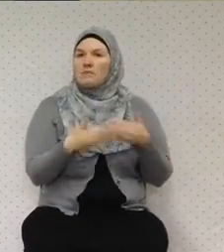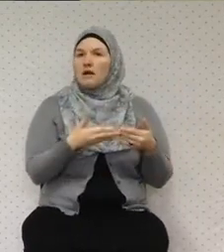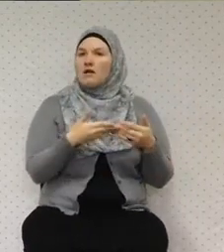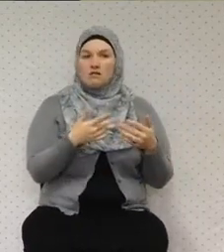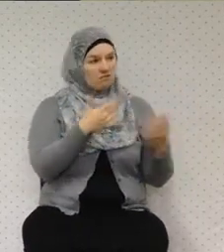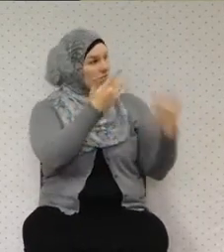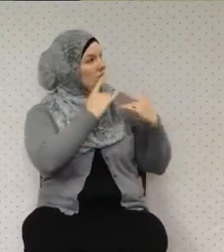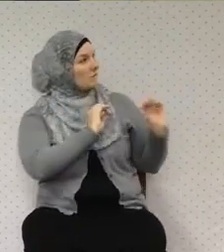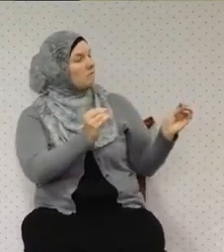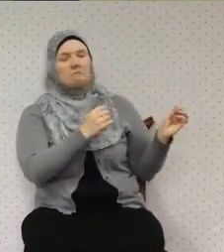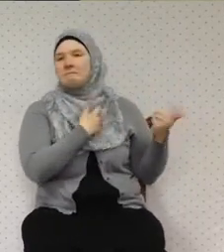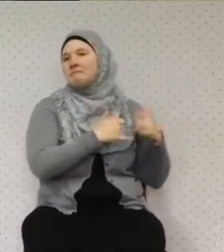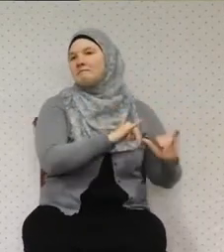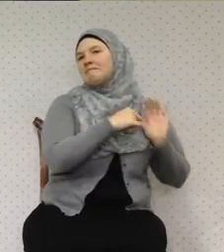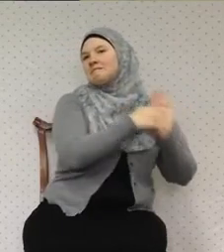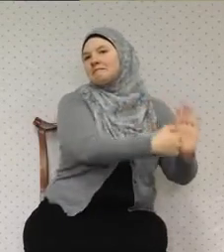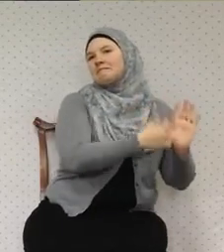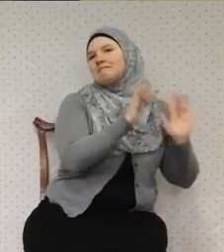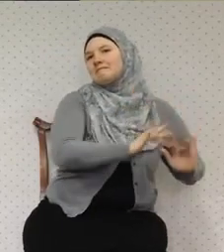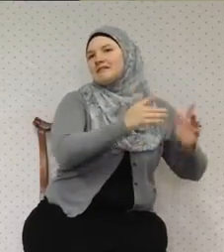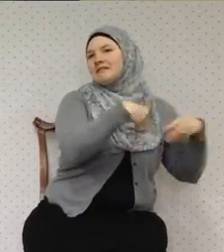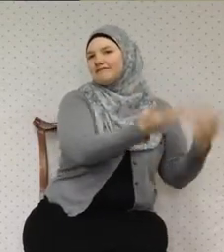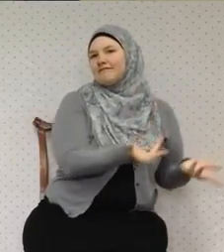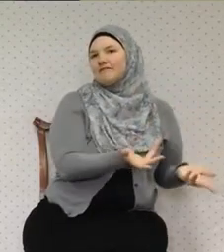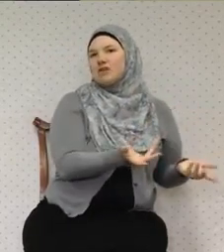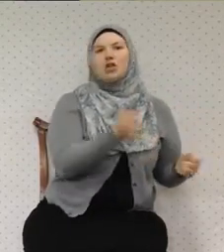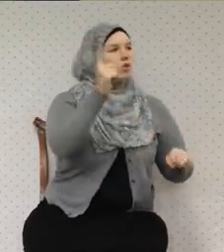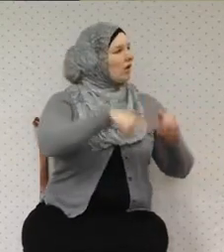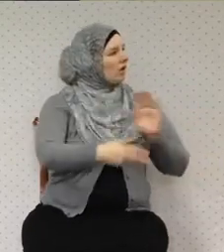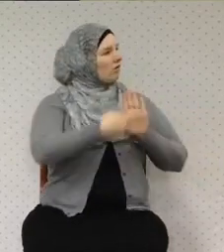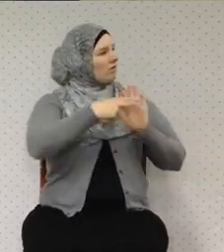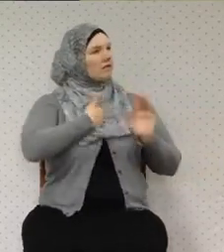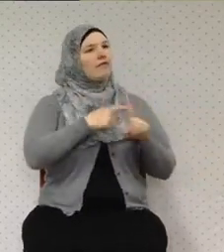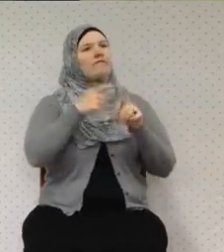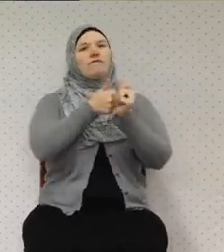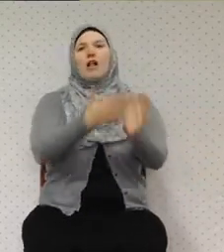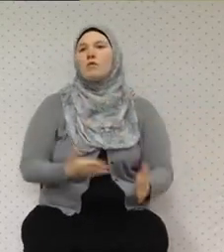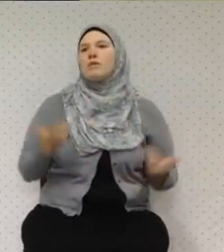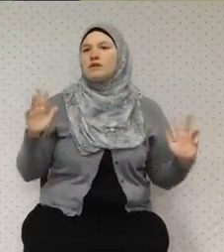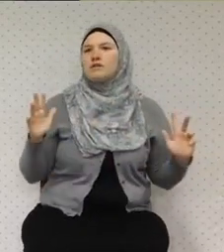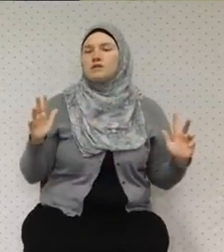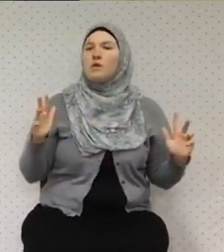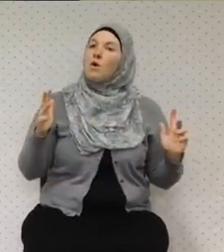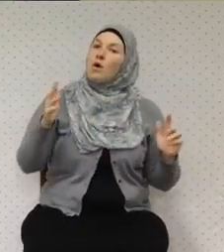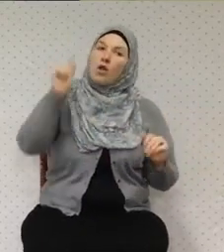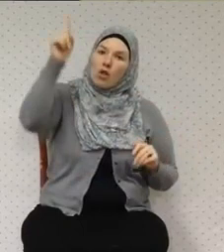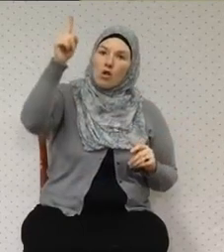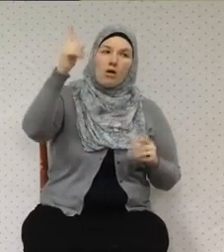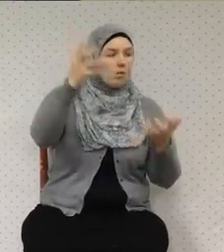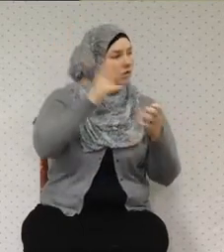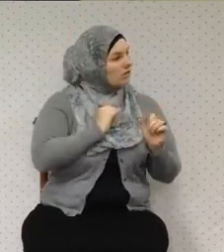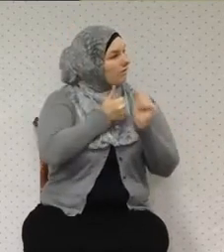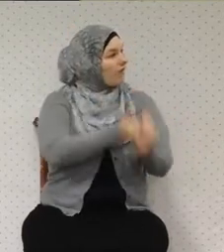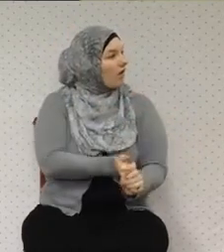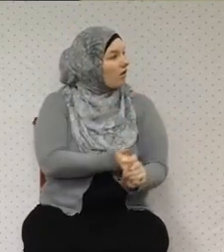is the amazing thing. You don't set yourself as a follower. Allah wants us all to be followers,